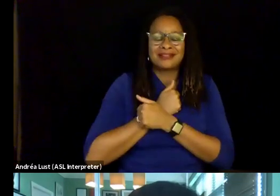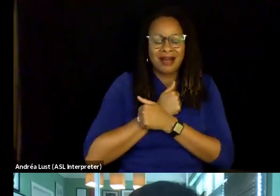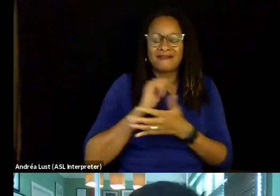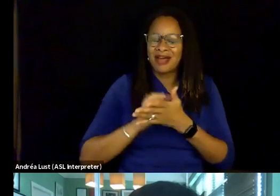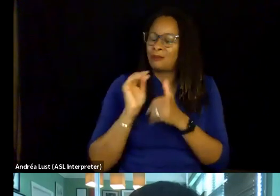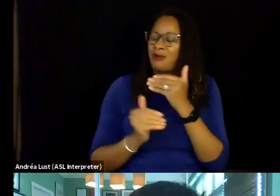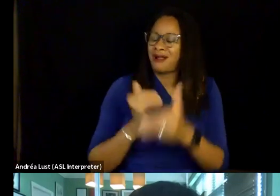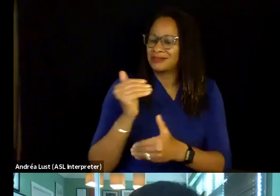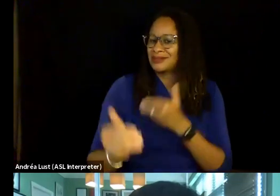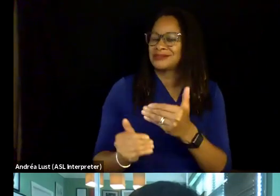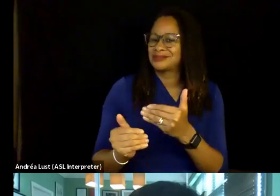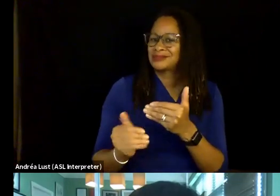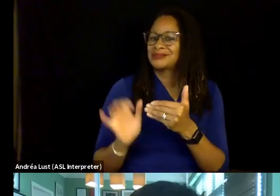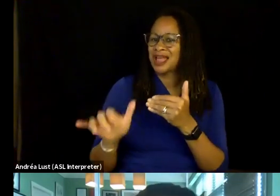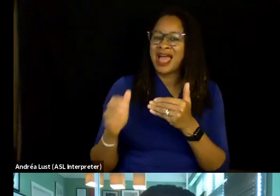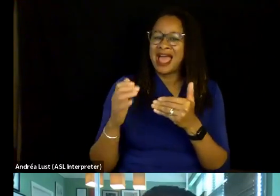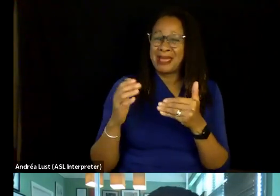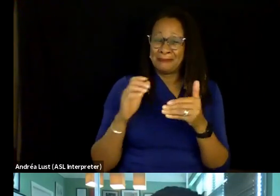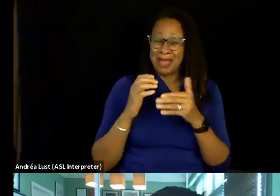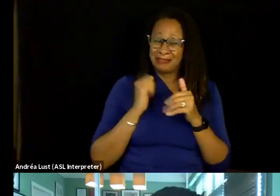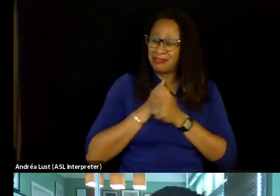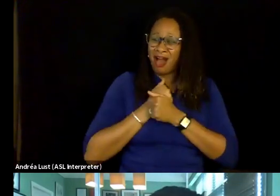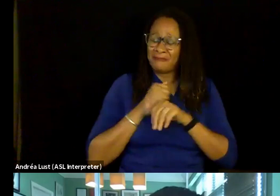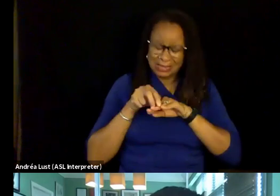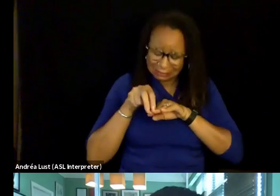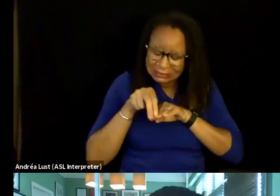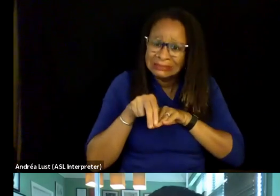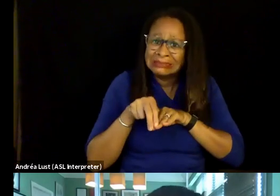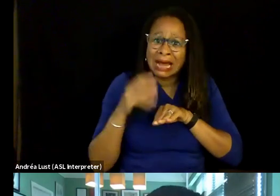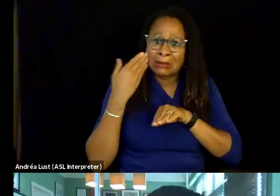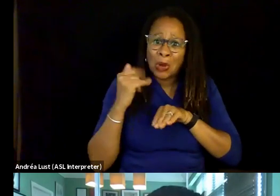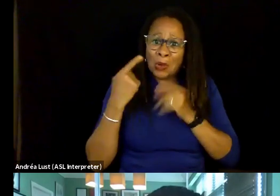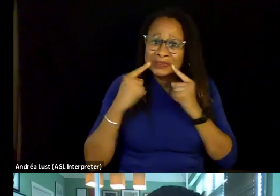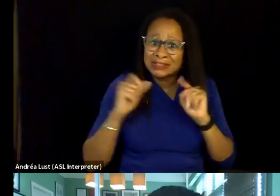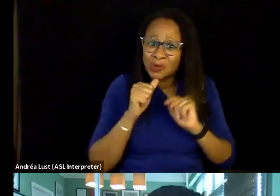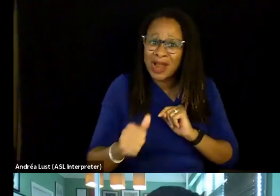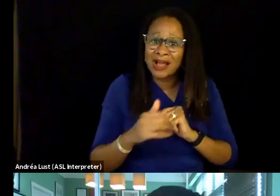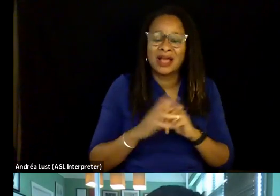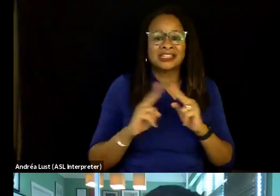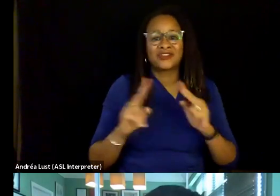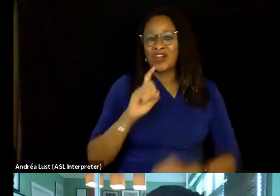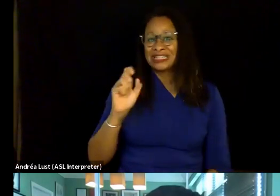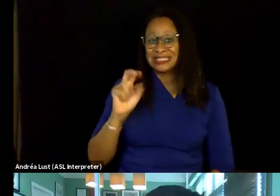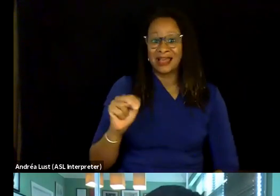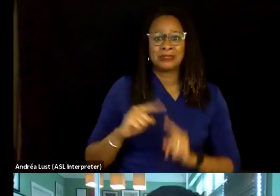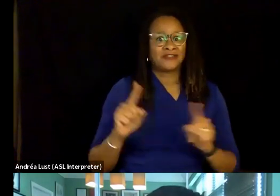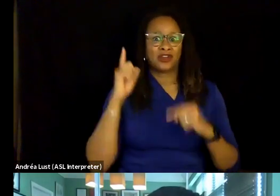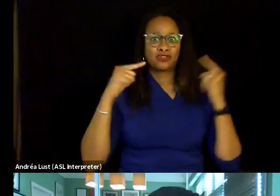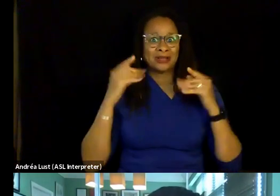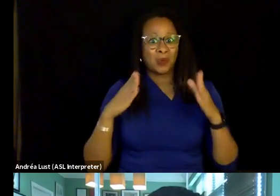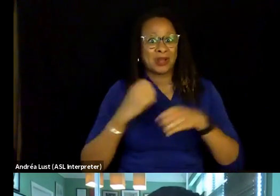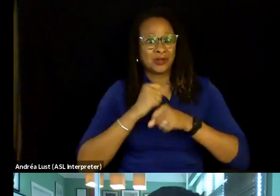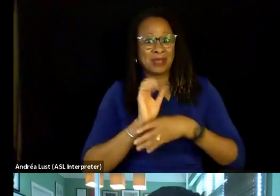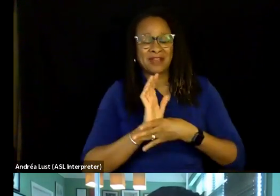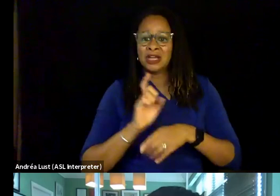and not knowing, oh my God, this is gonna work or not. It's a crazy way to make a film. It's very zen. You really have to trust your